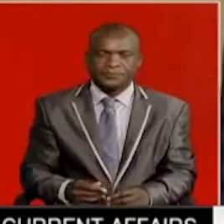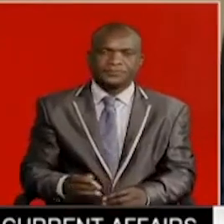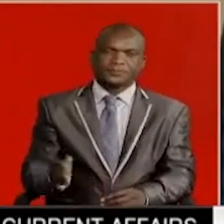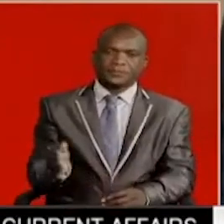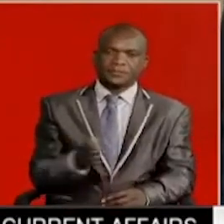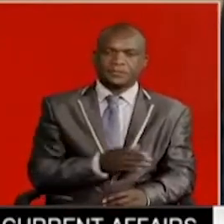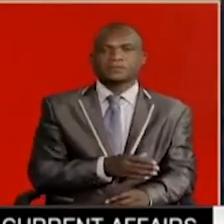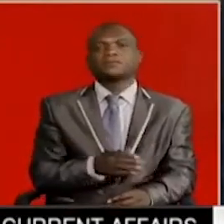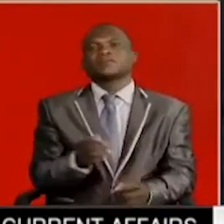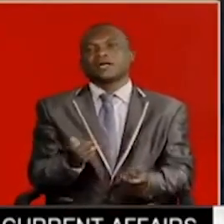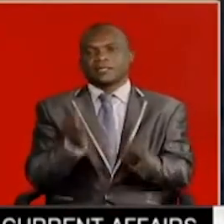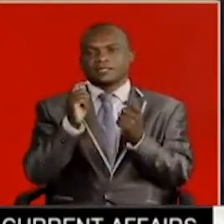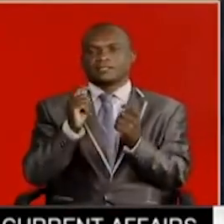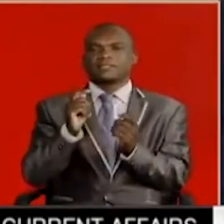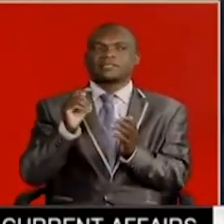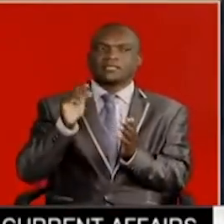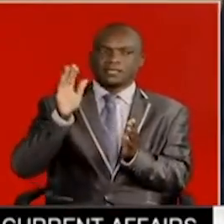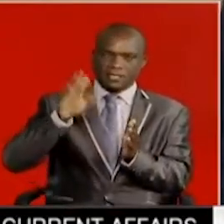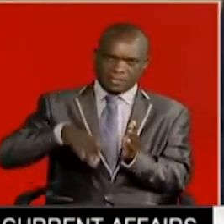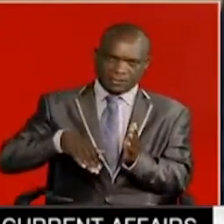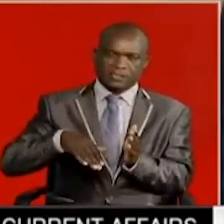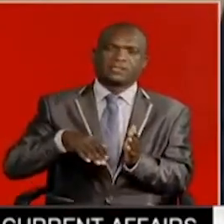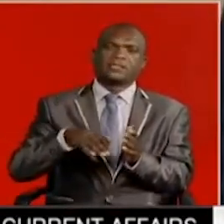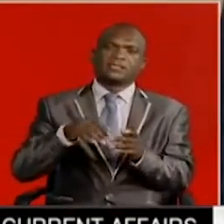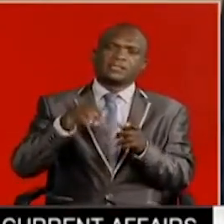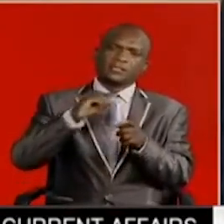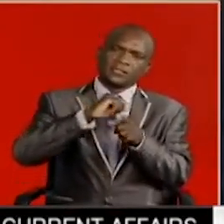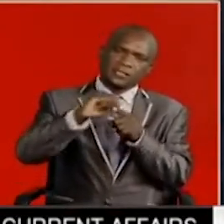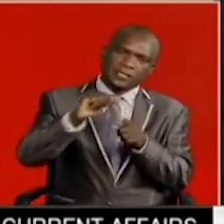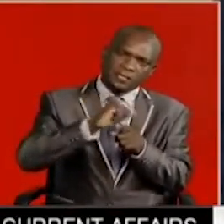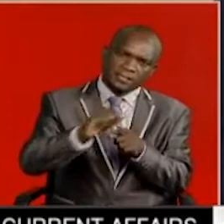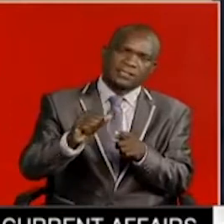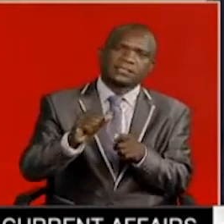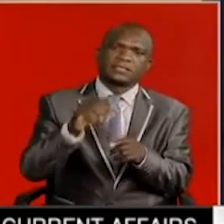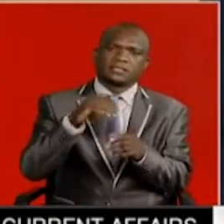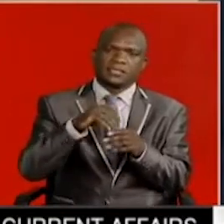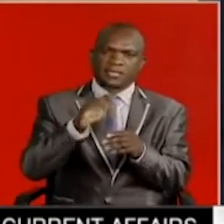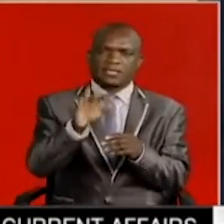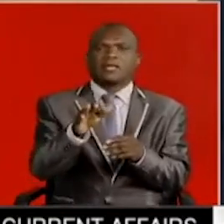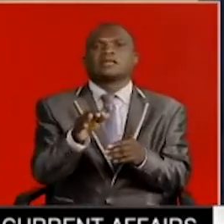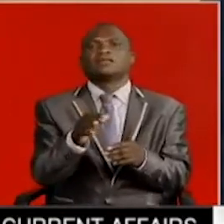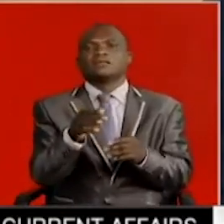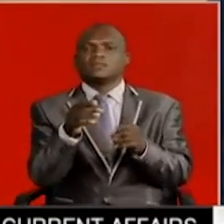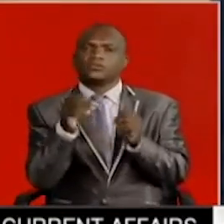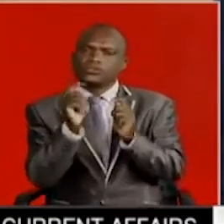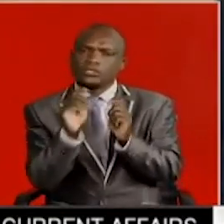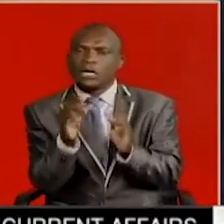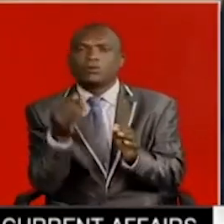And lastly, areas of training to include vaccine storage,